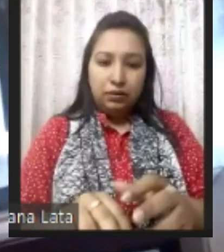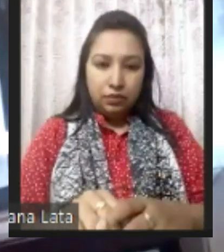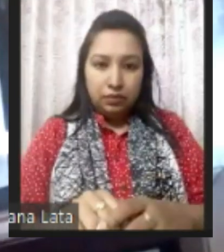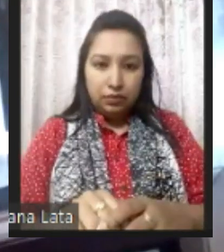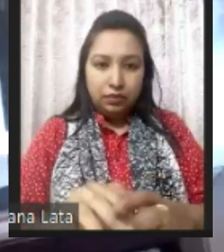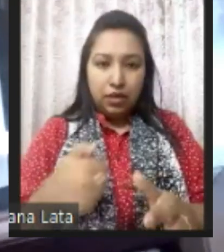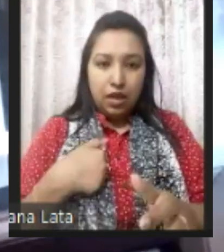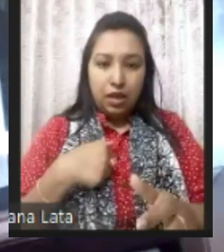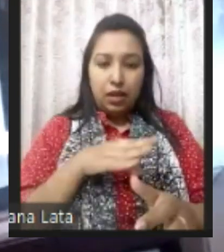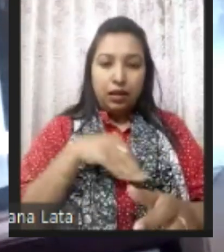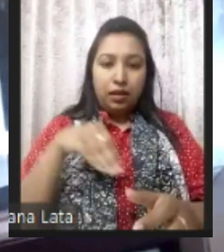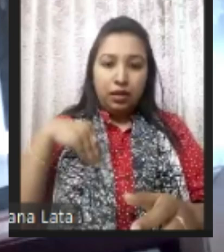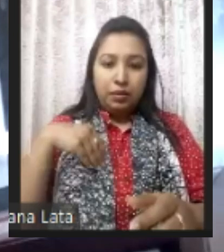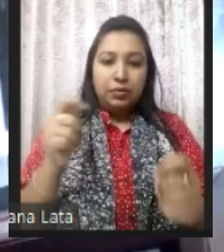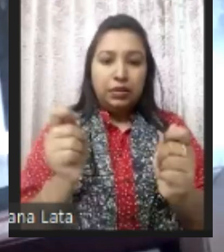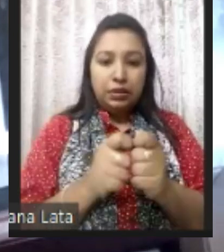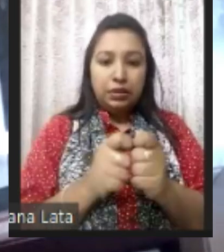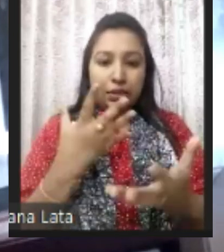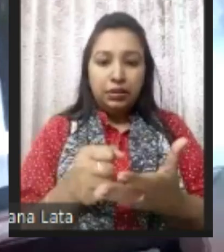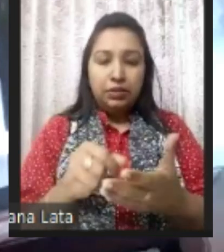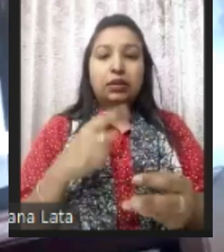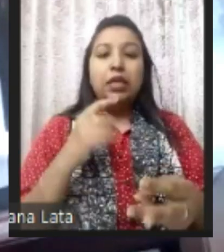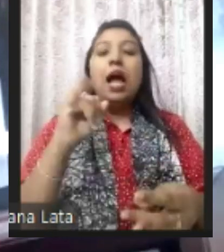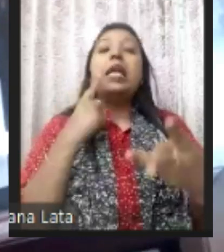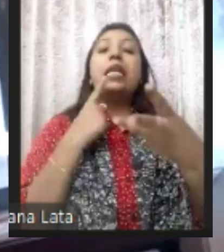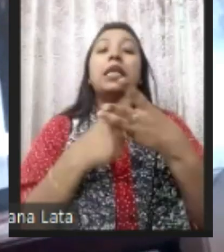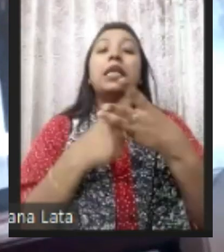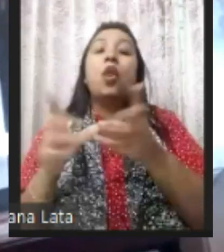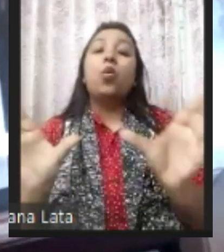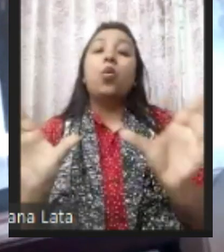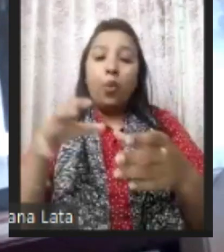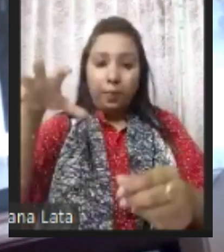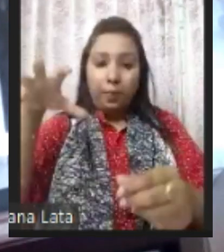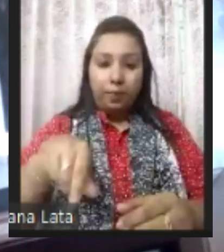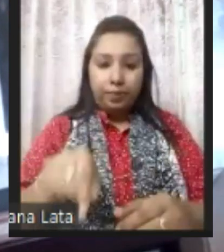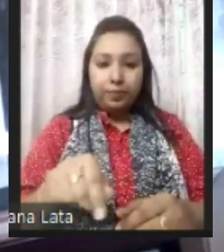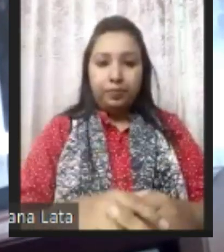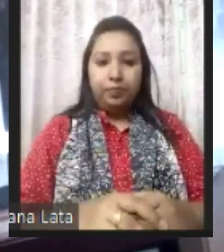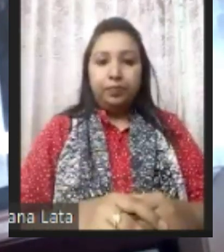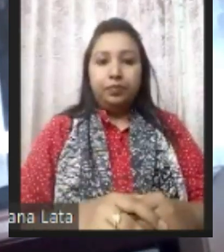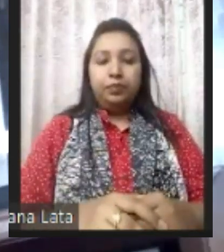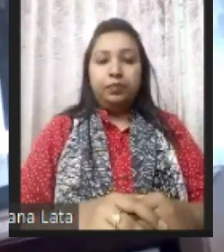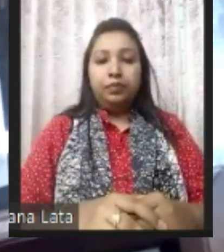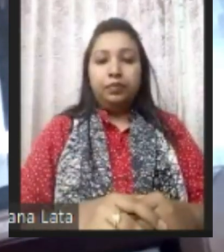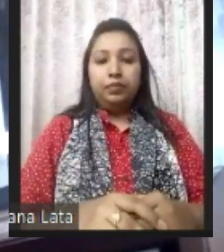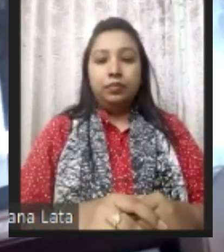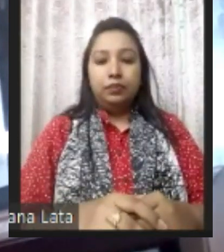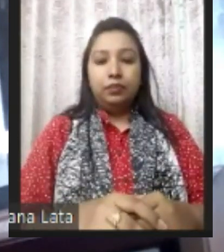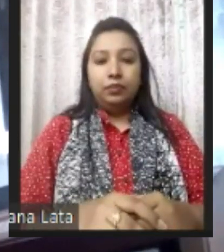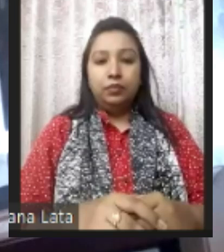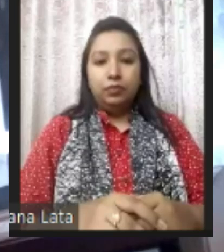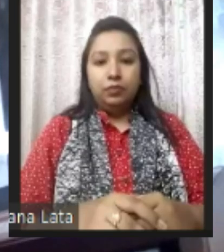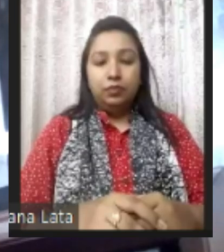member of I'm a senior member in IEEE, which is the world's largest technical organization. So we always prefer to use the term especially